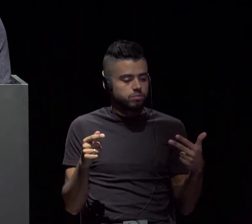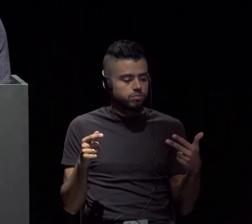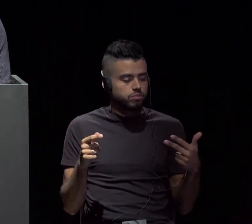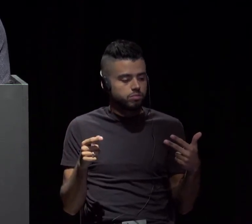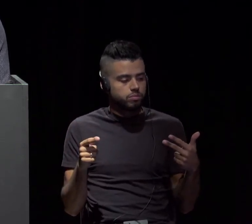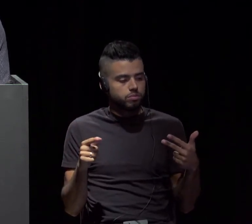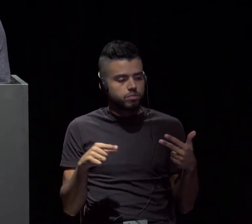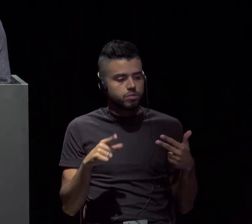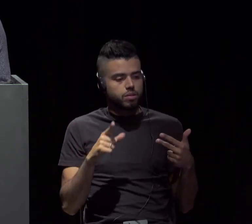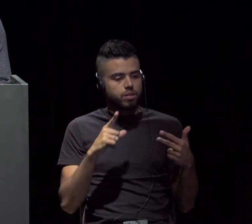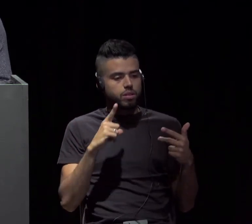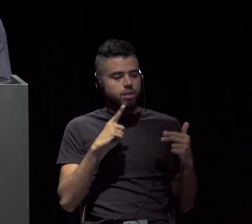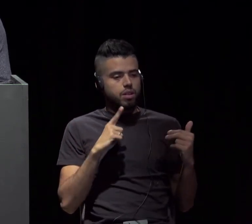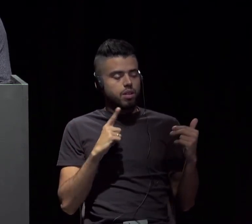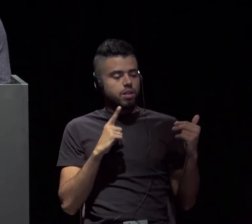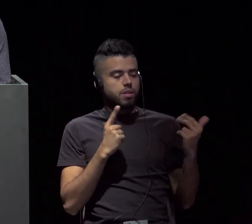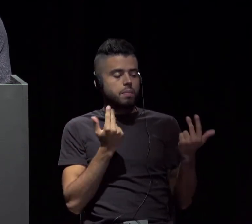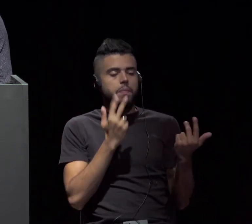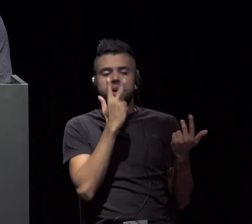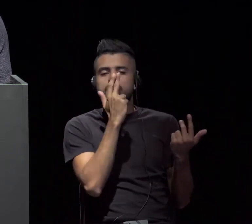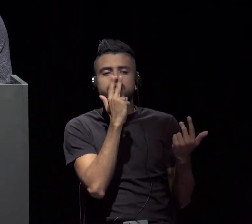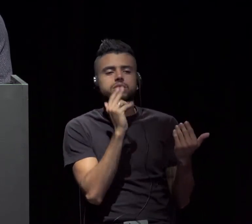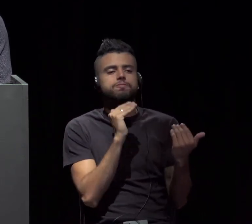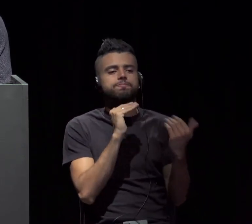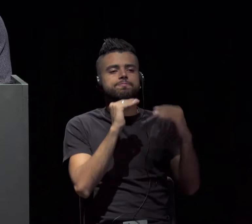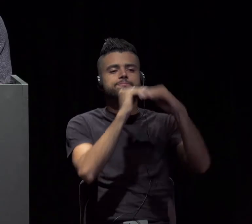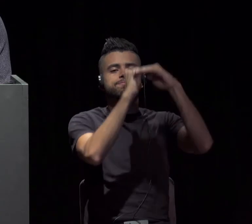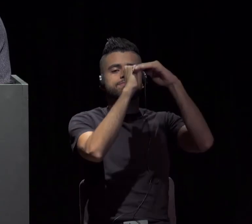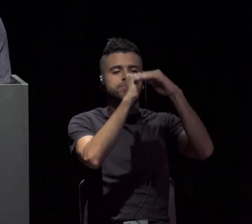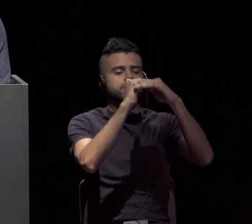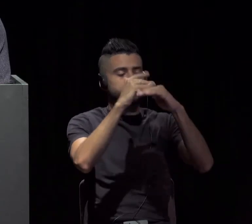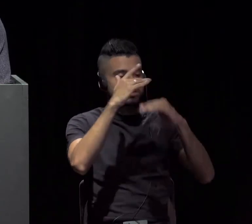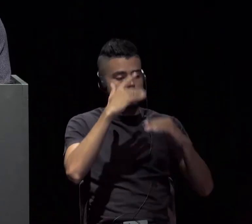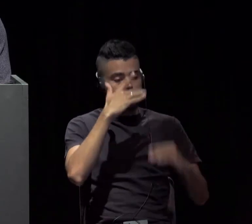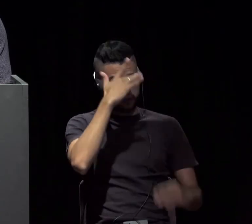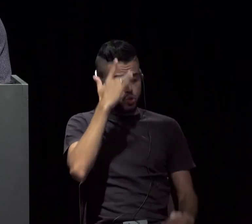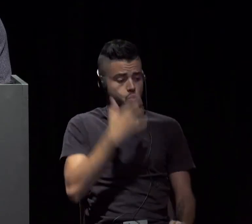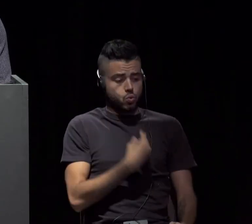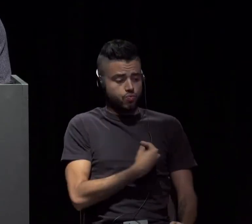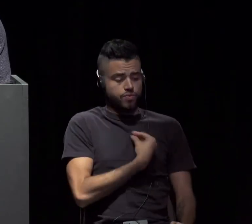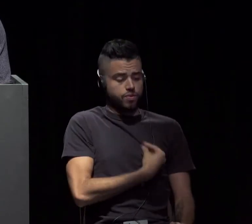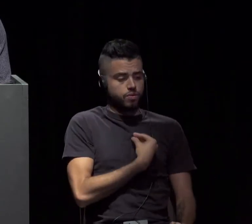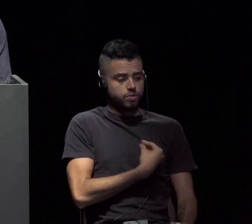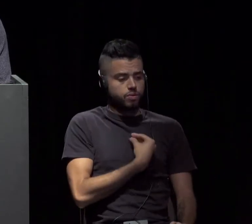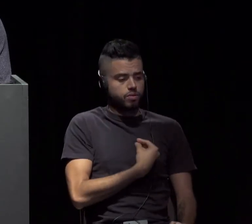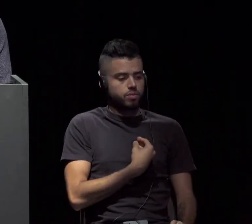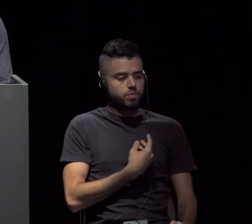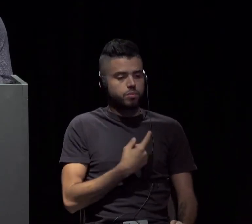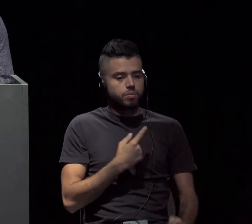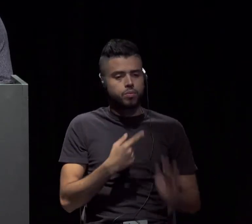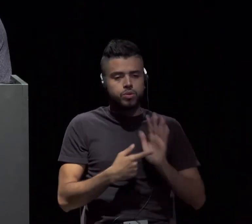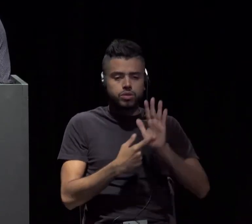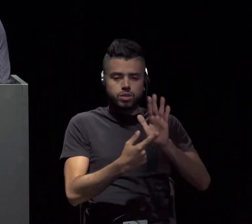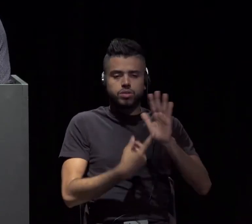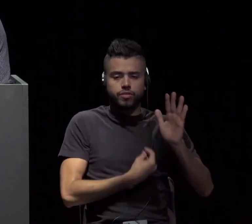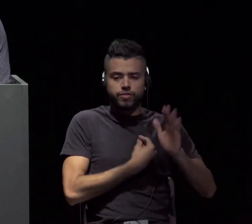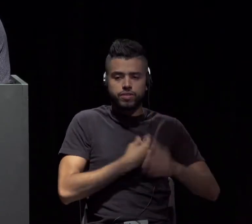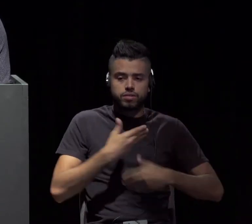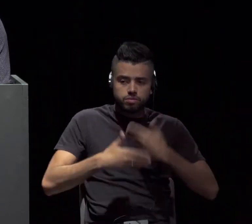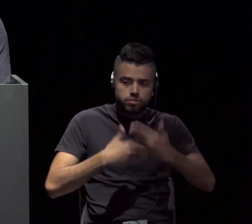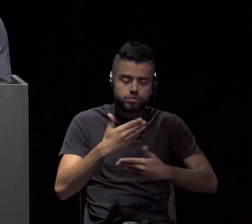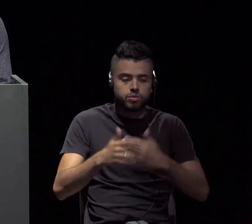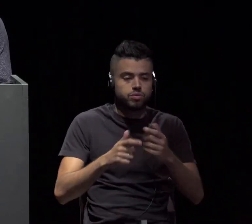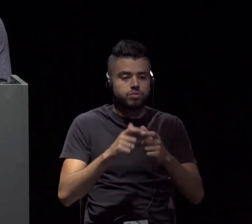their own dynamic life journeys along the path of evolutionary time. In 2010,